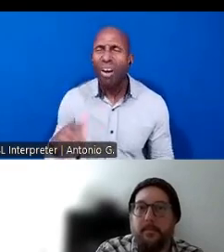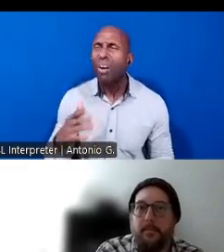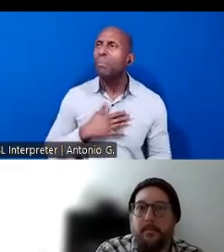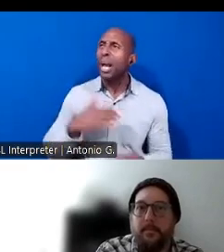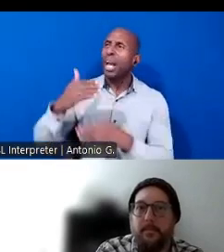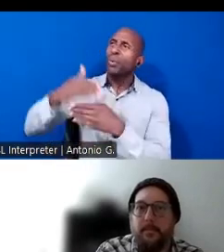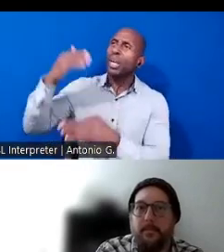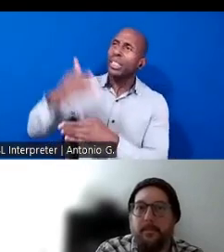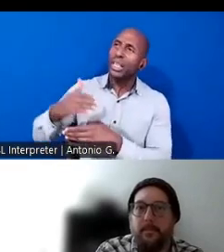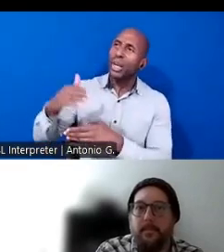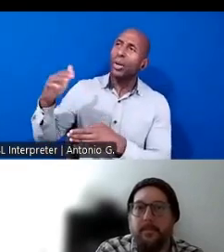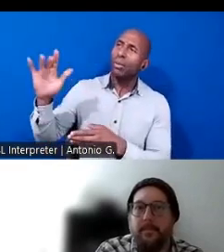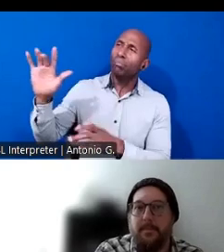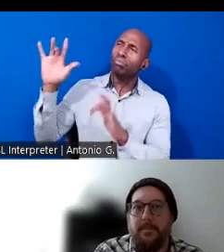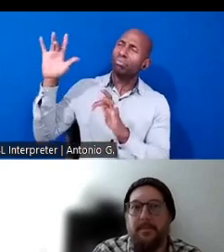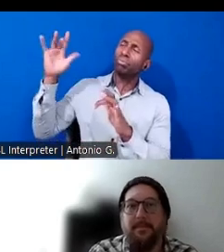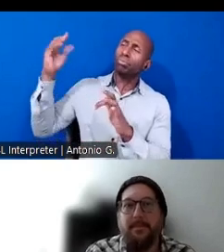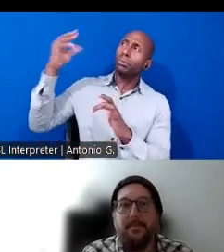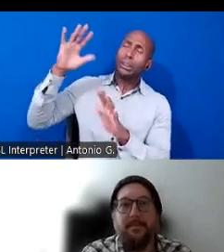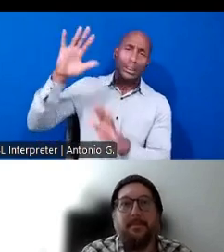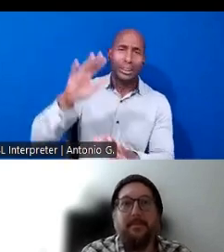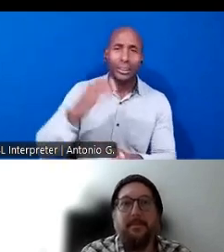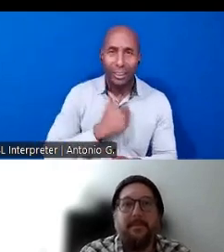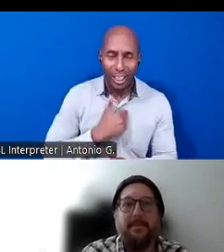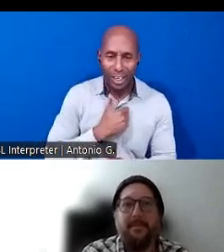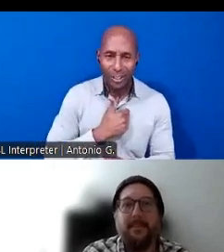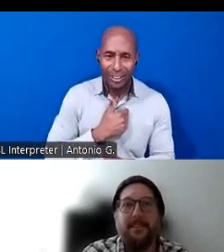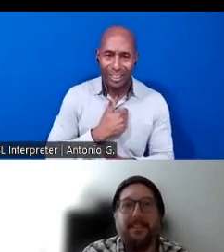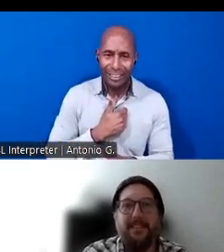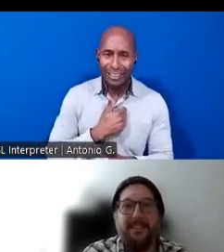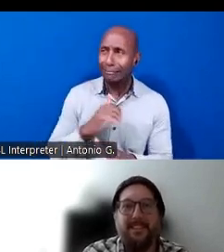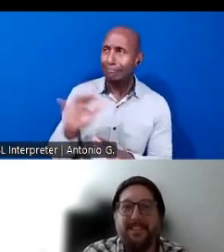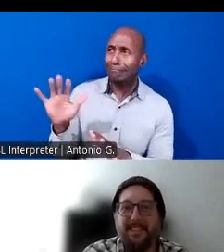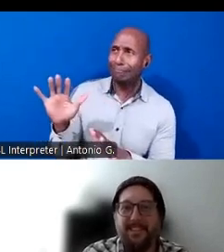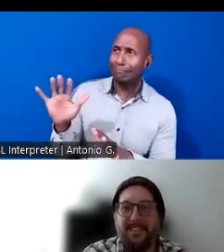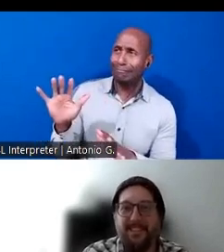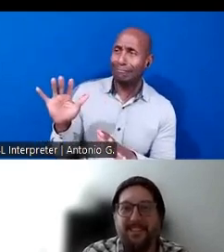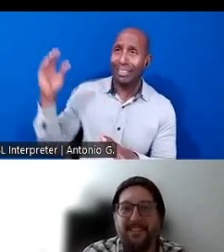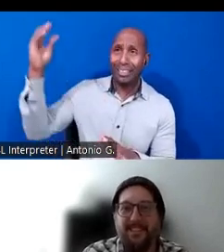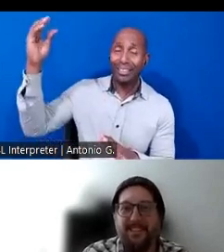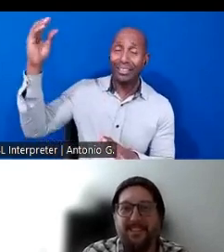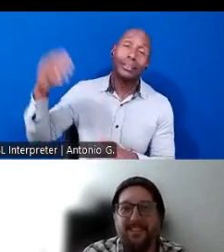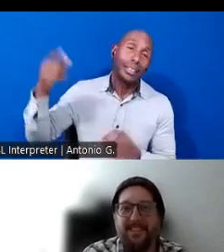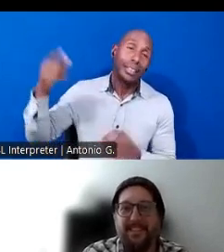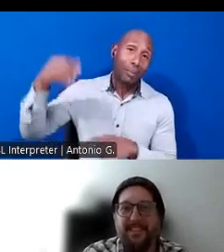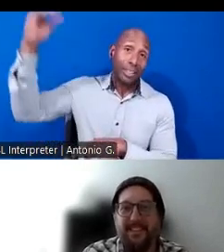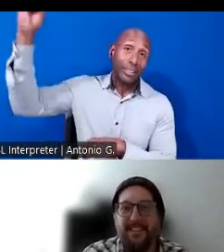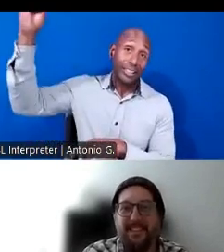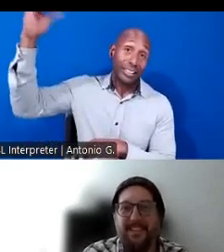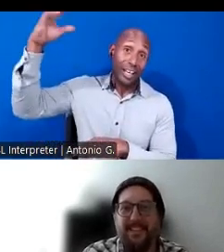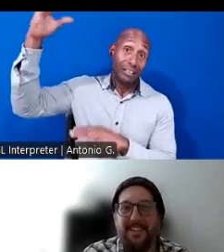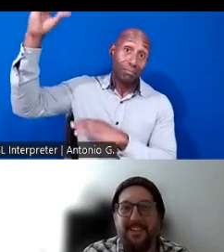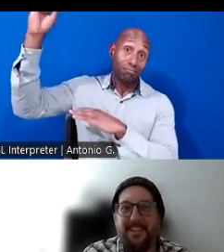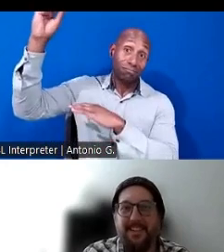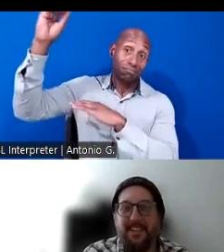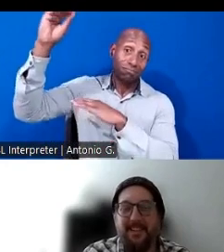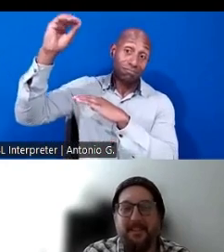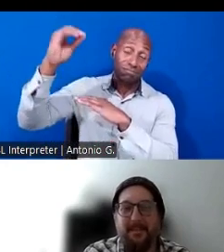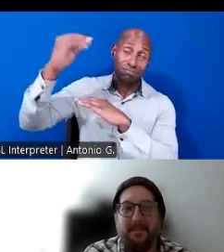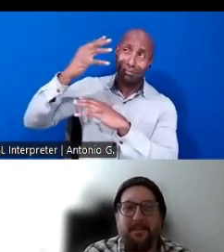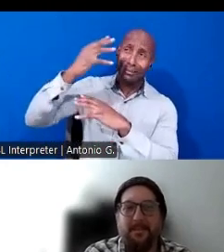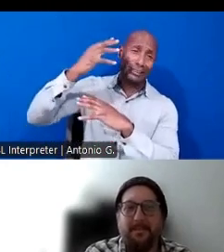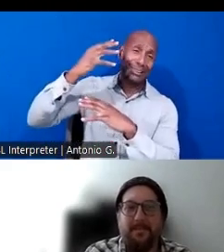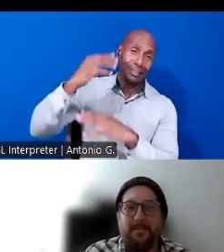window. I apologize, everyone. Oh no, the sun is setting on me. I apologize.